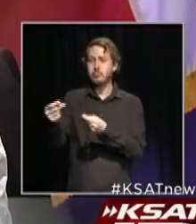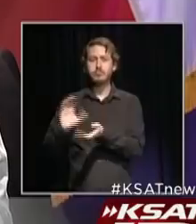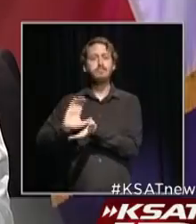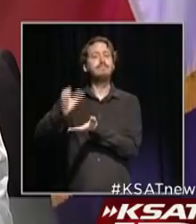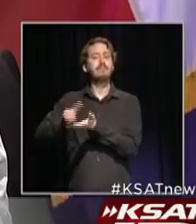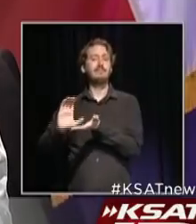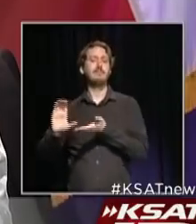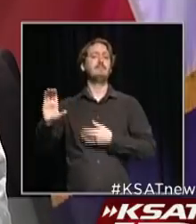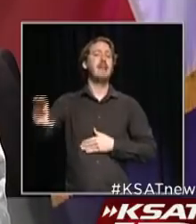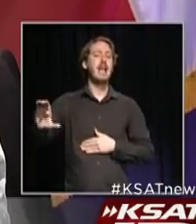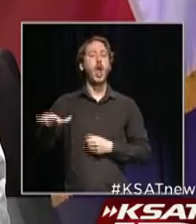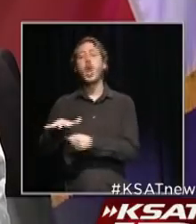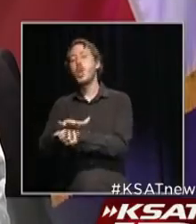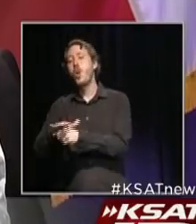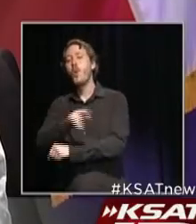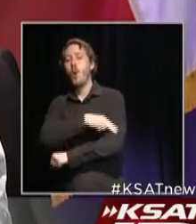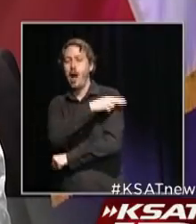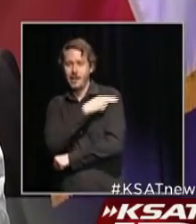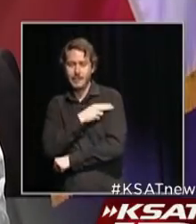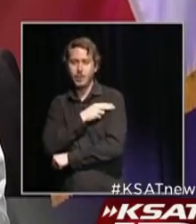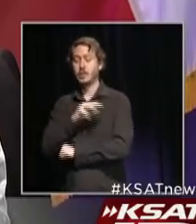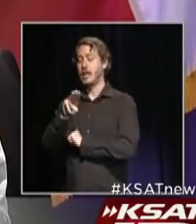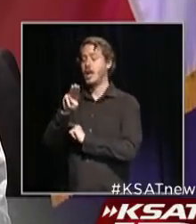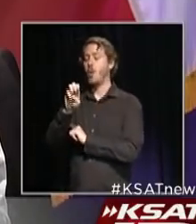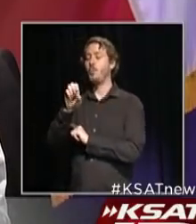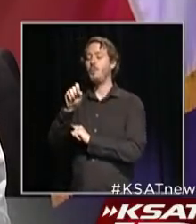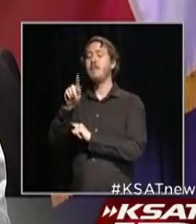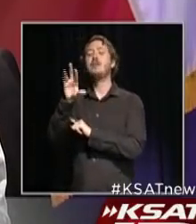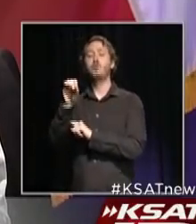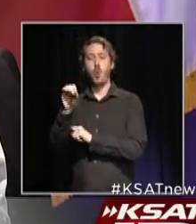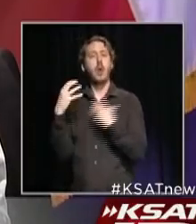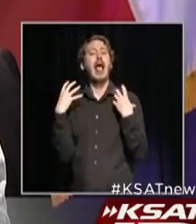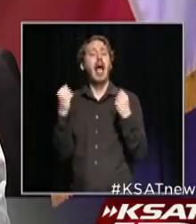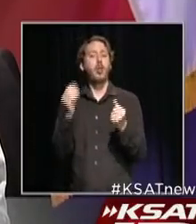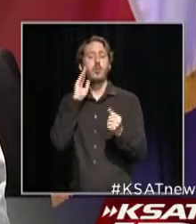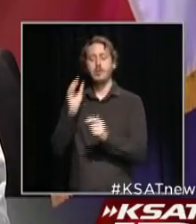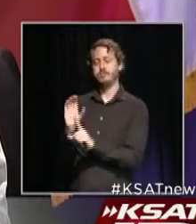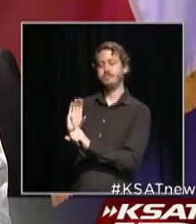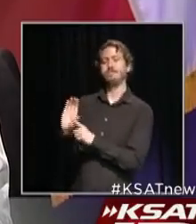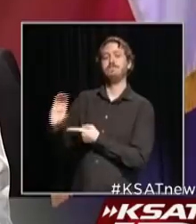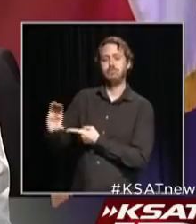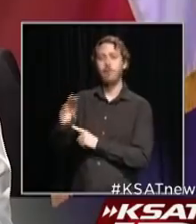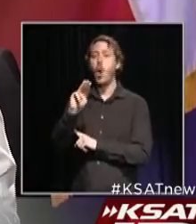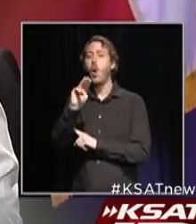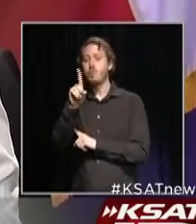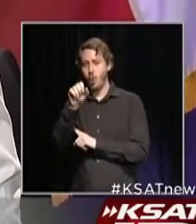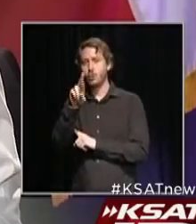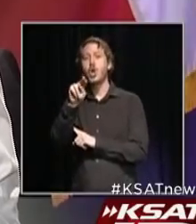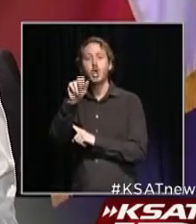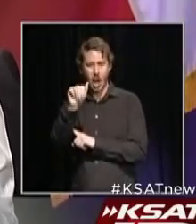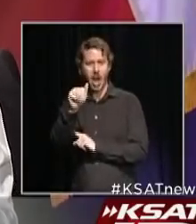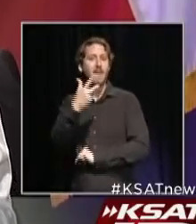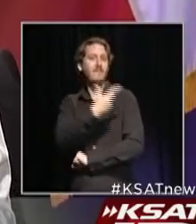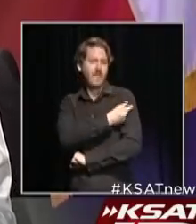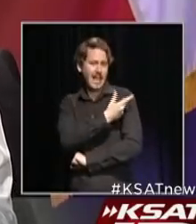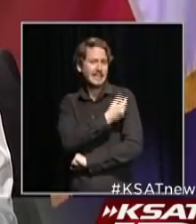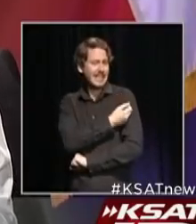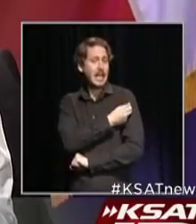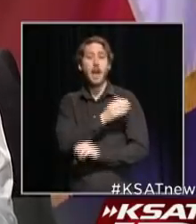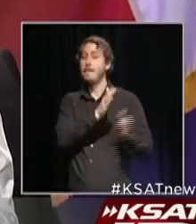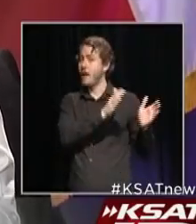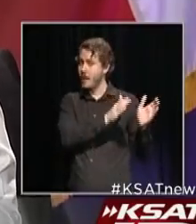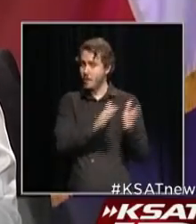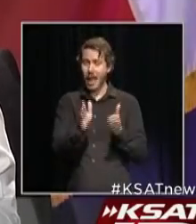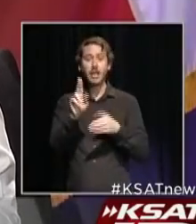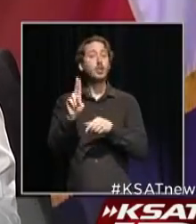hospitals. Metro Health will receive 1,100 of the Moderna vaccine, and the plan is to use doses for the following